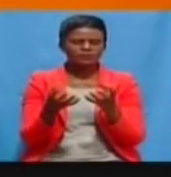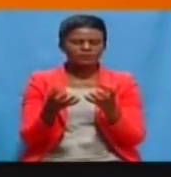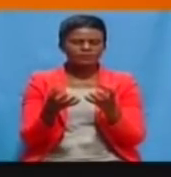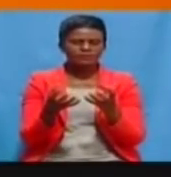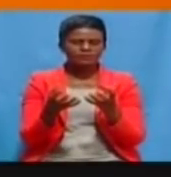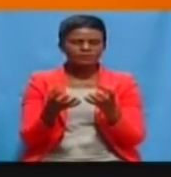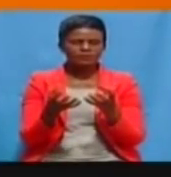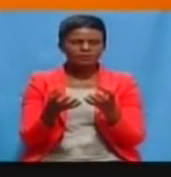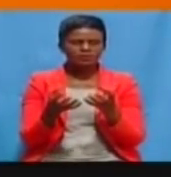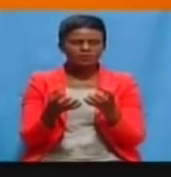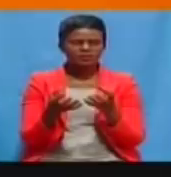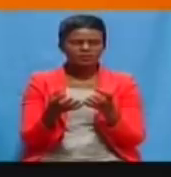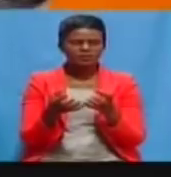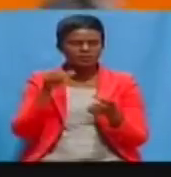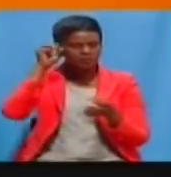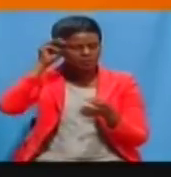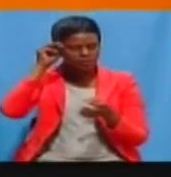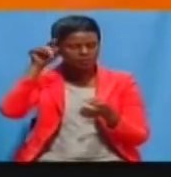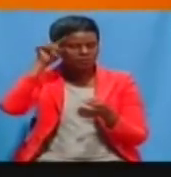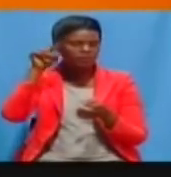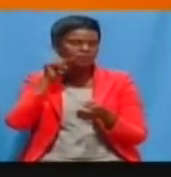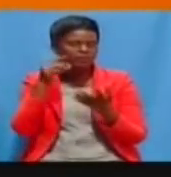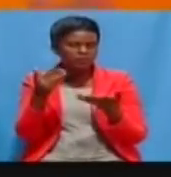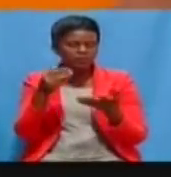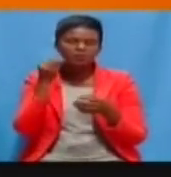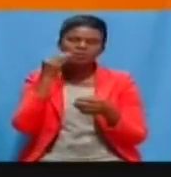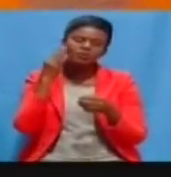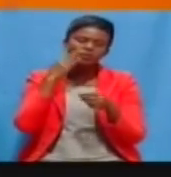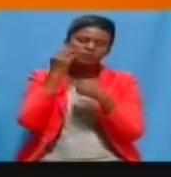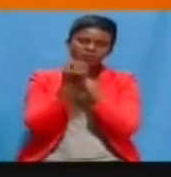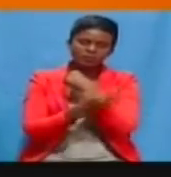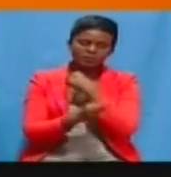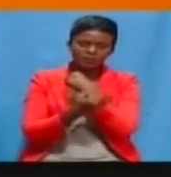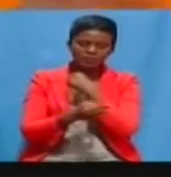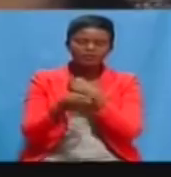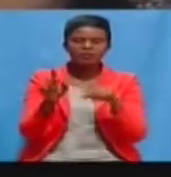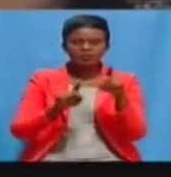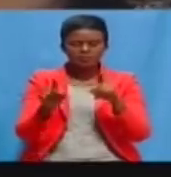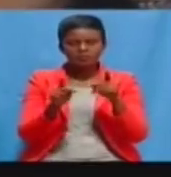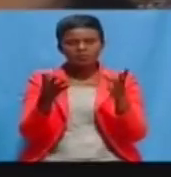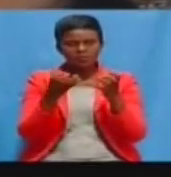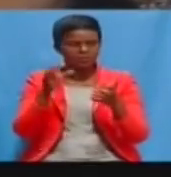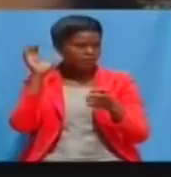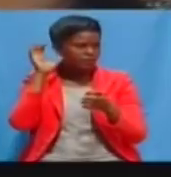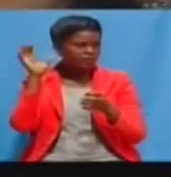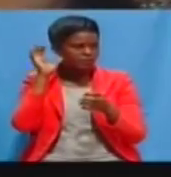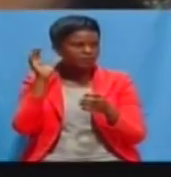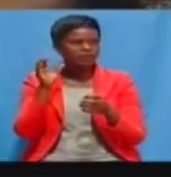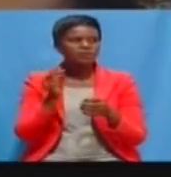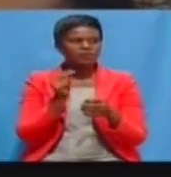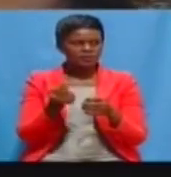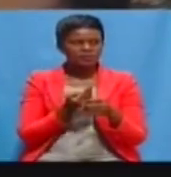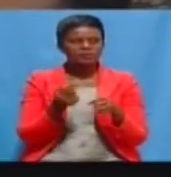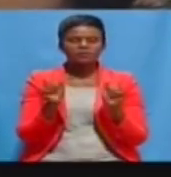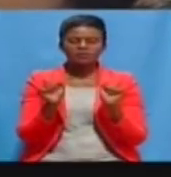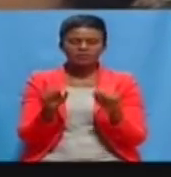Gender, in Home Affairs? What do the people want to see? We have to hear them so that we can